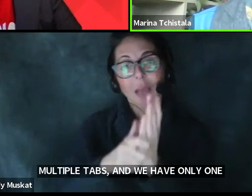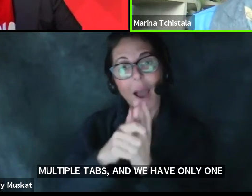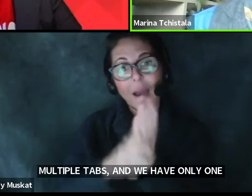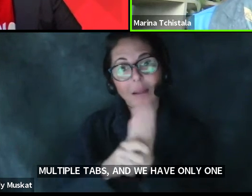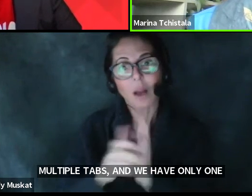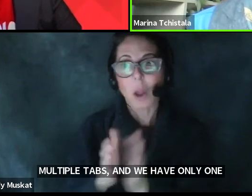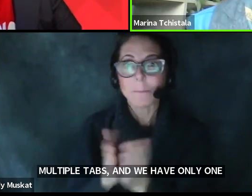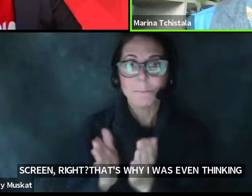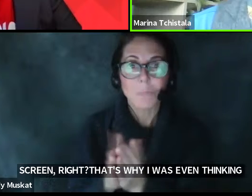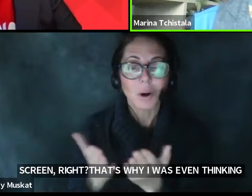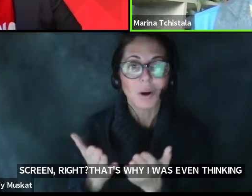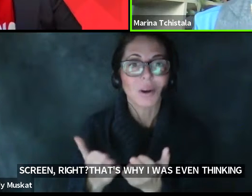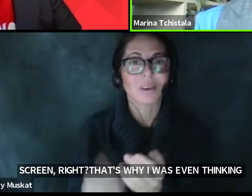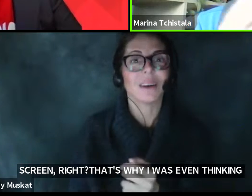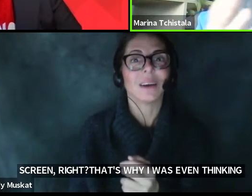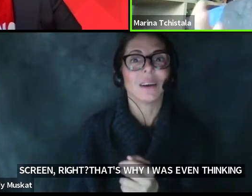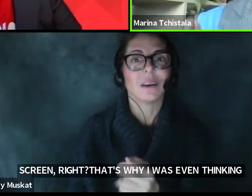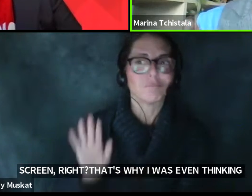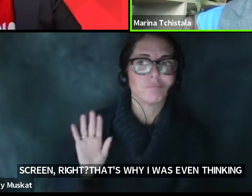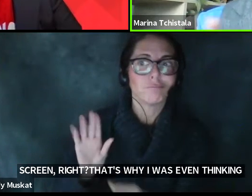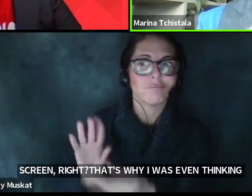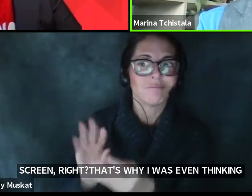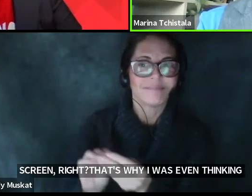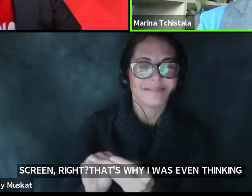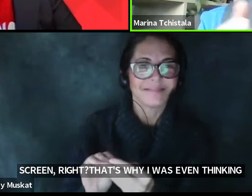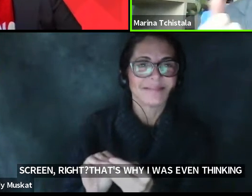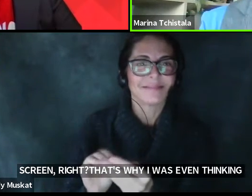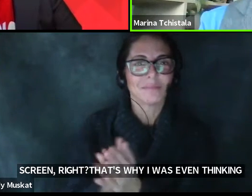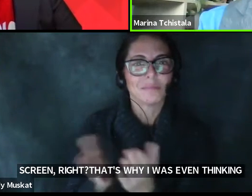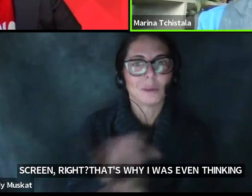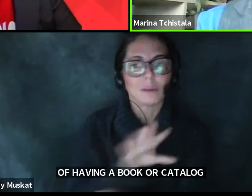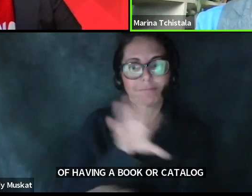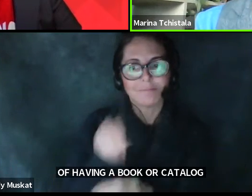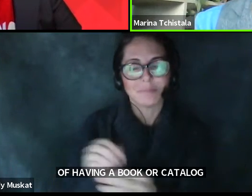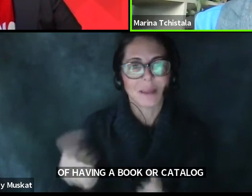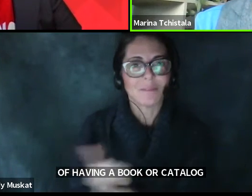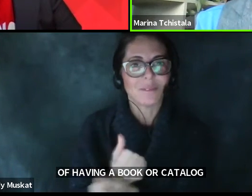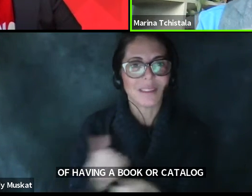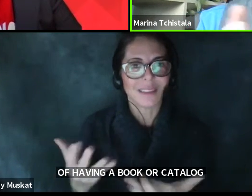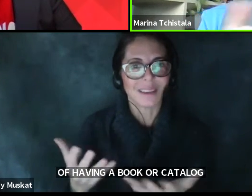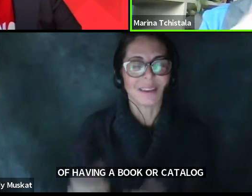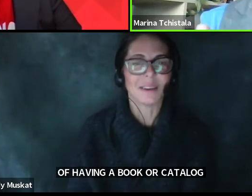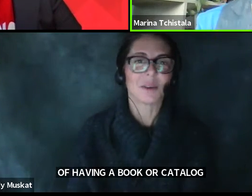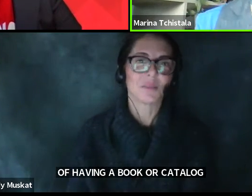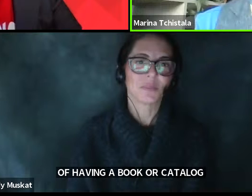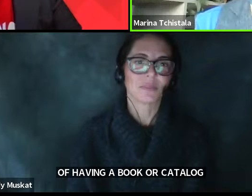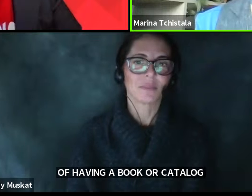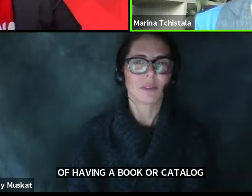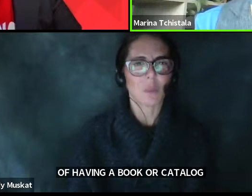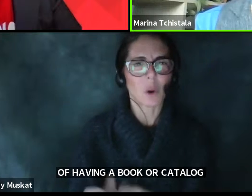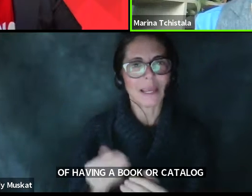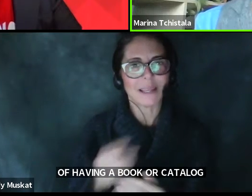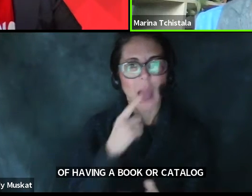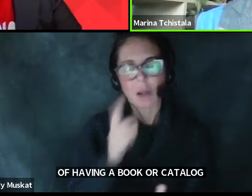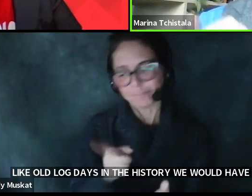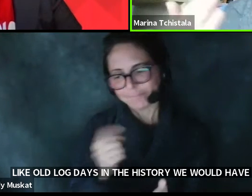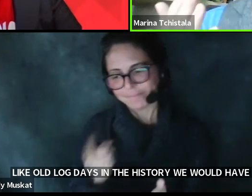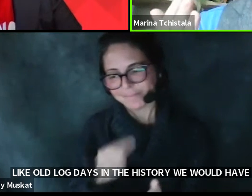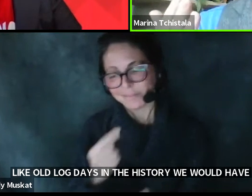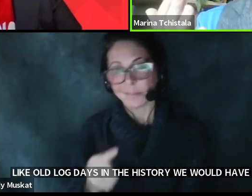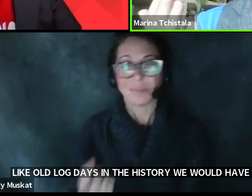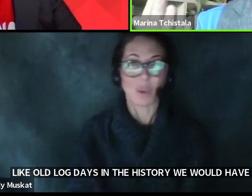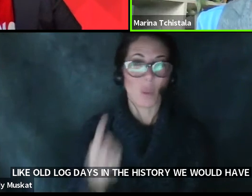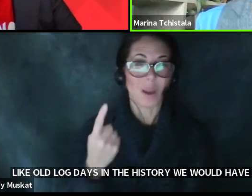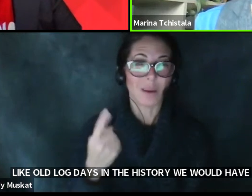long days in the history, we would have a catalog which you have a single point of access, you can skip it faster. But with